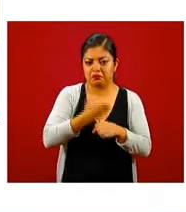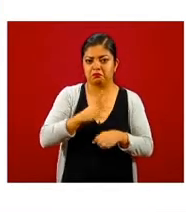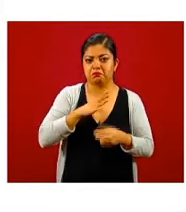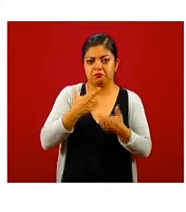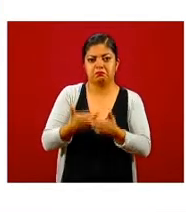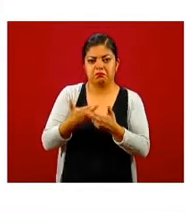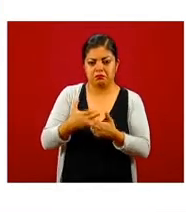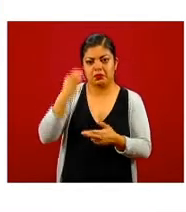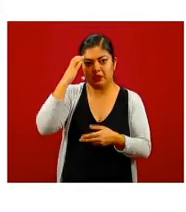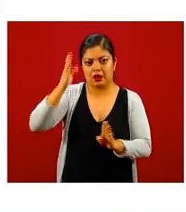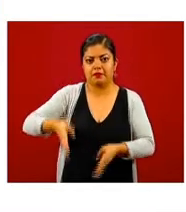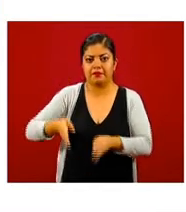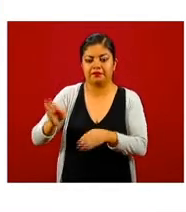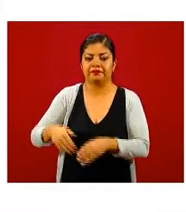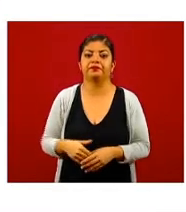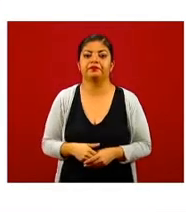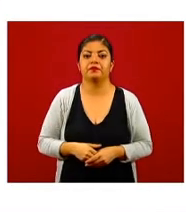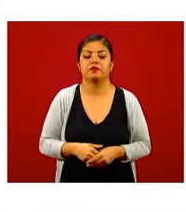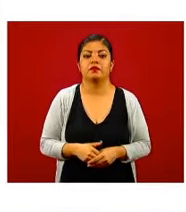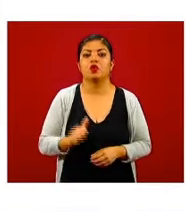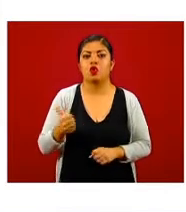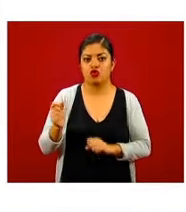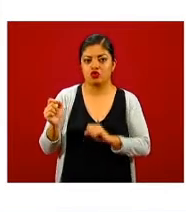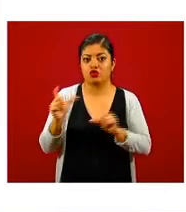high in those states.